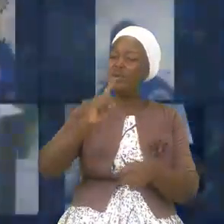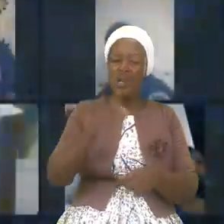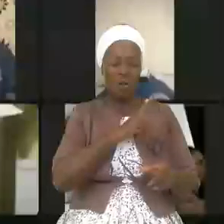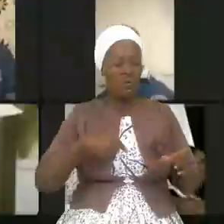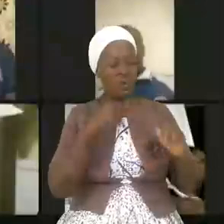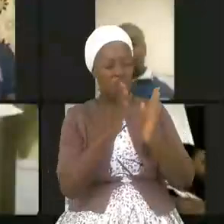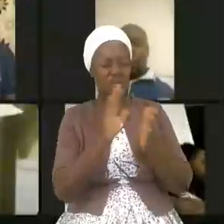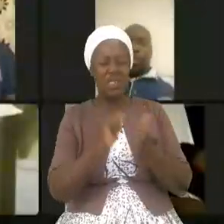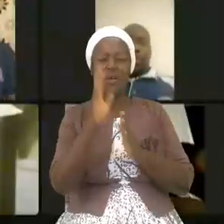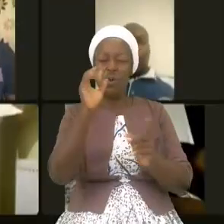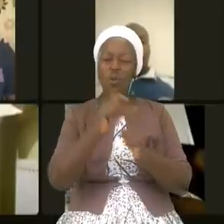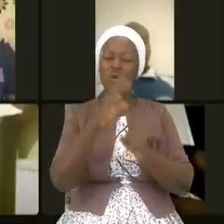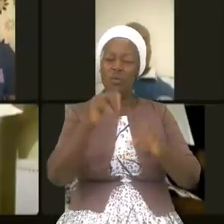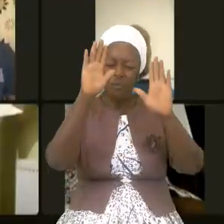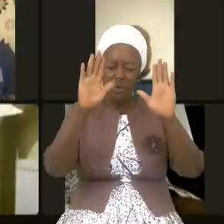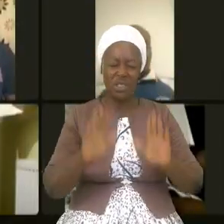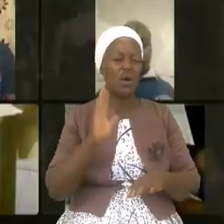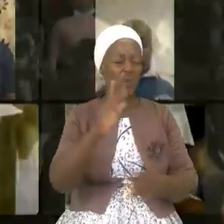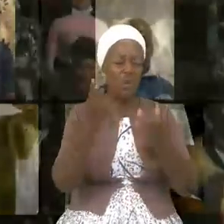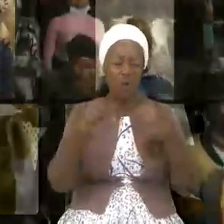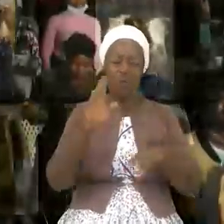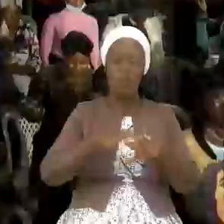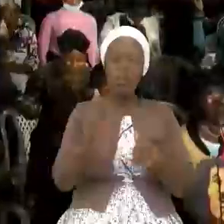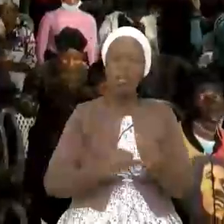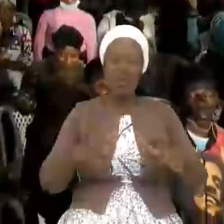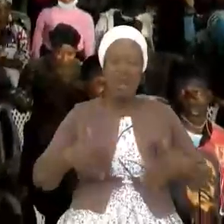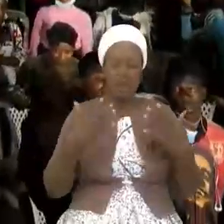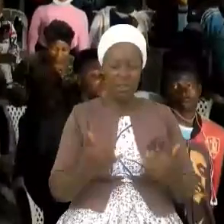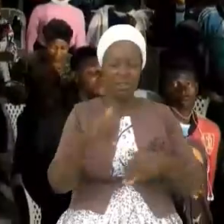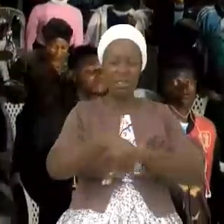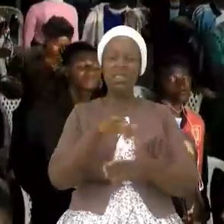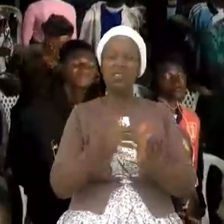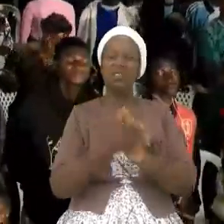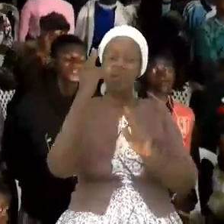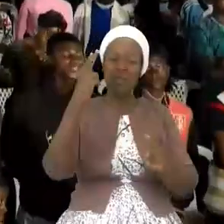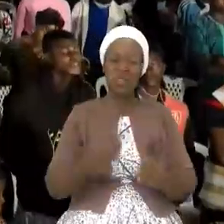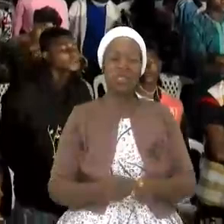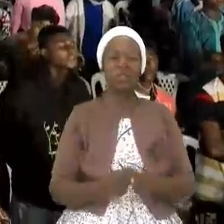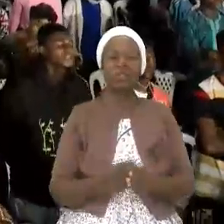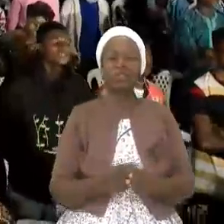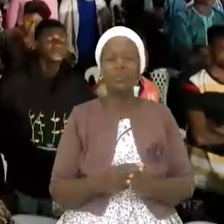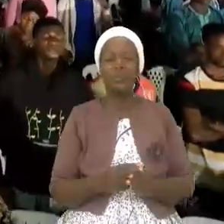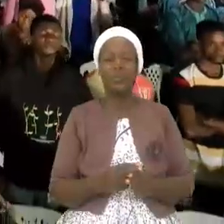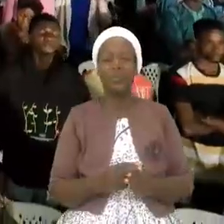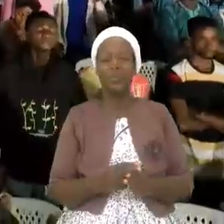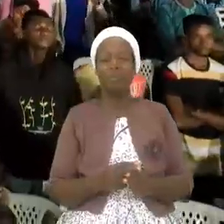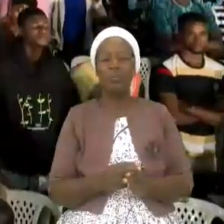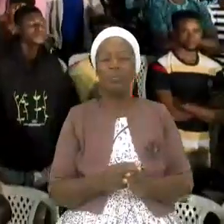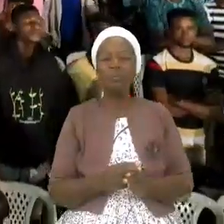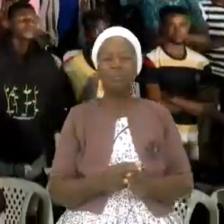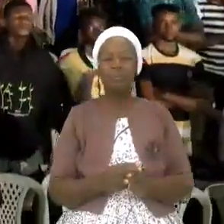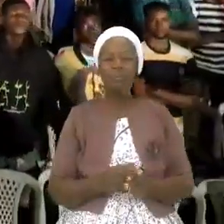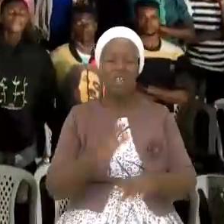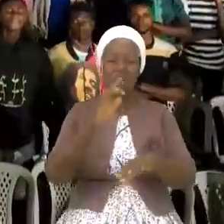life tonight in Jesus' name. Touch everyone. Turn